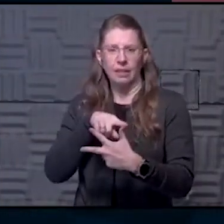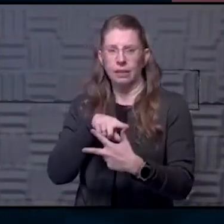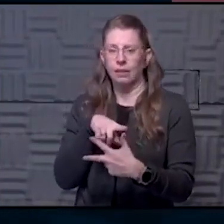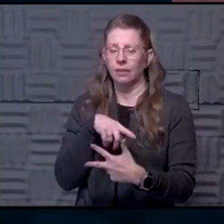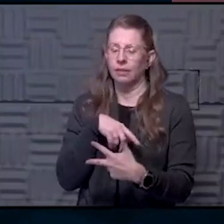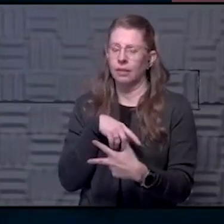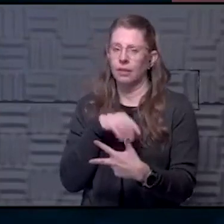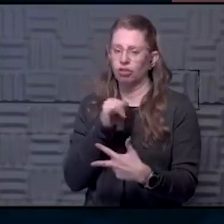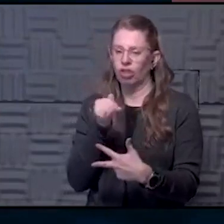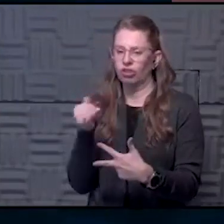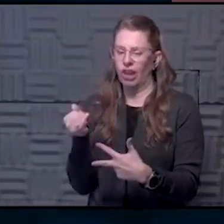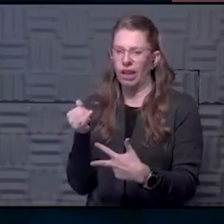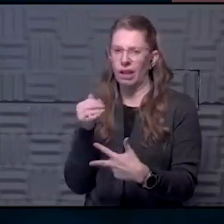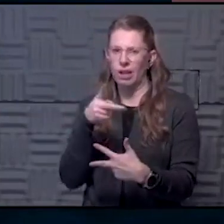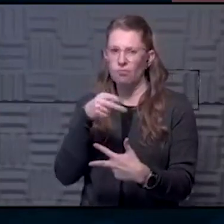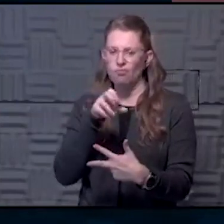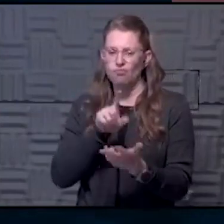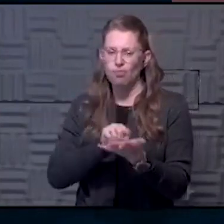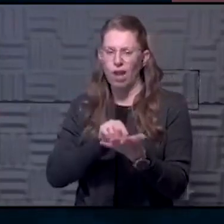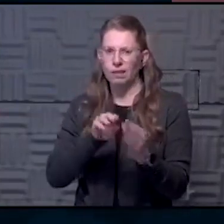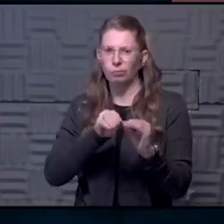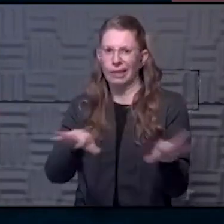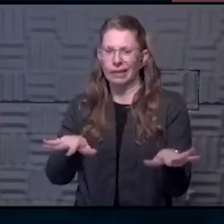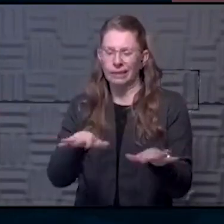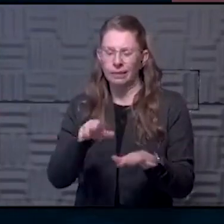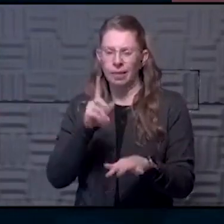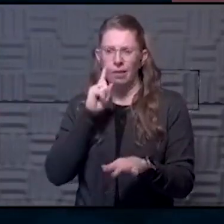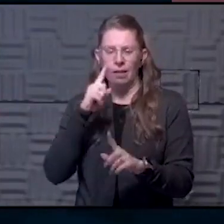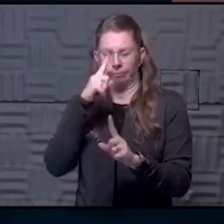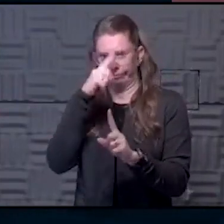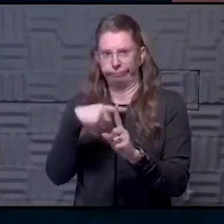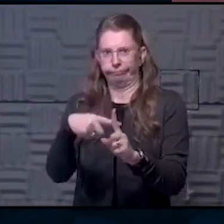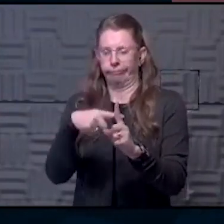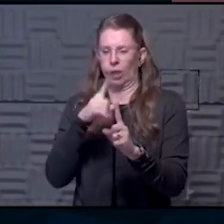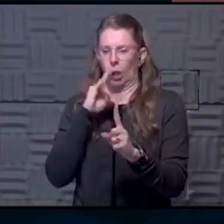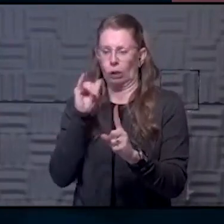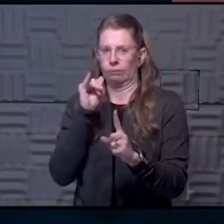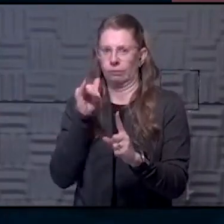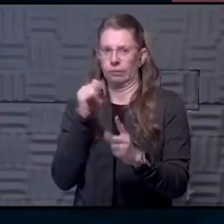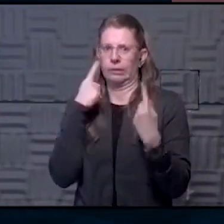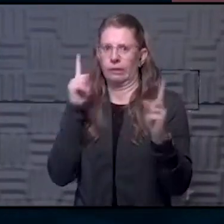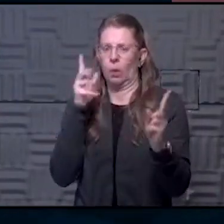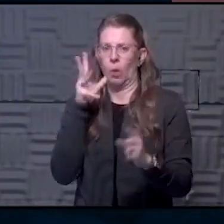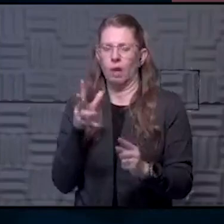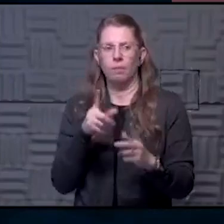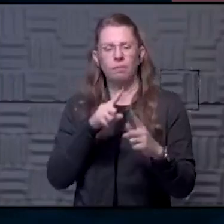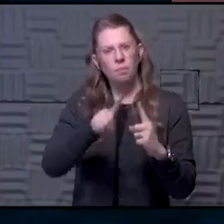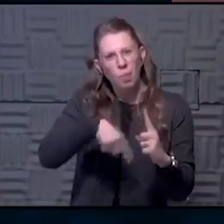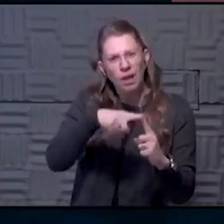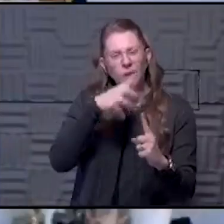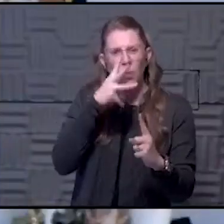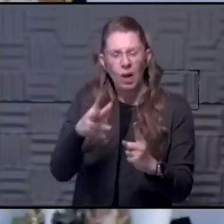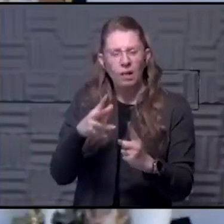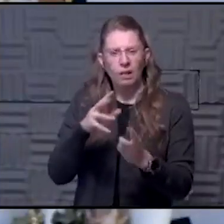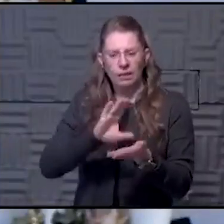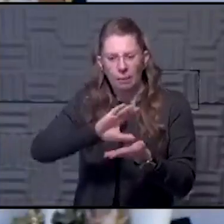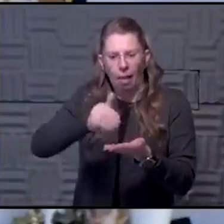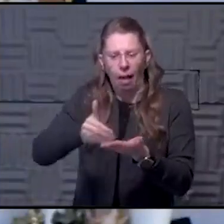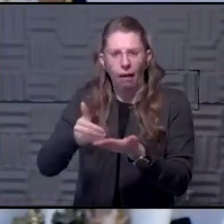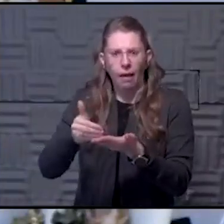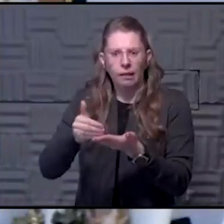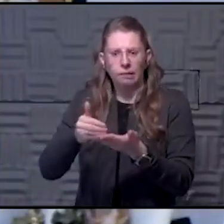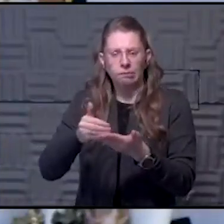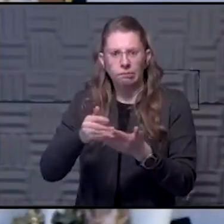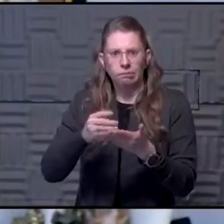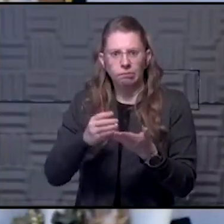unless they thought it was going to look good. So what's your sense of when the vaccine supply is really going to start to ramp up?